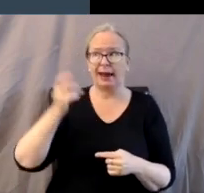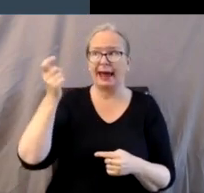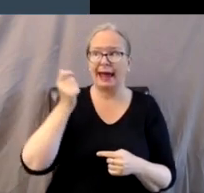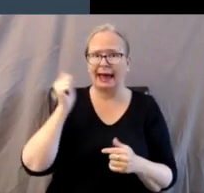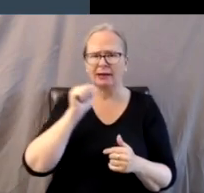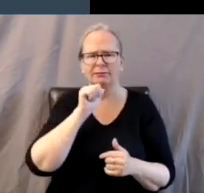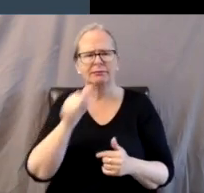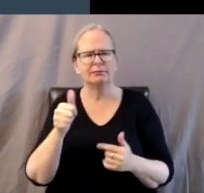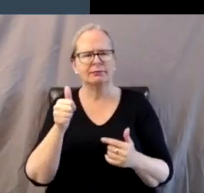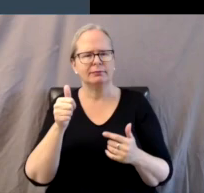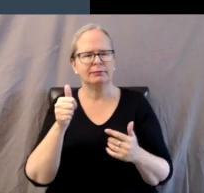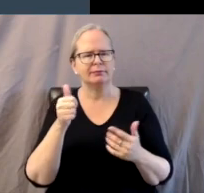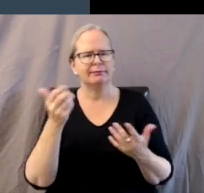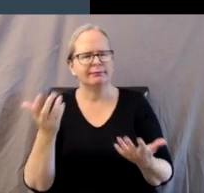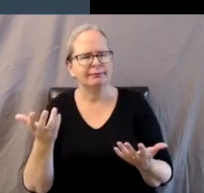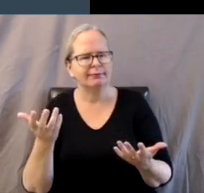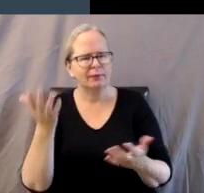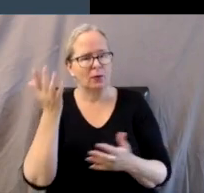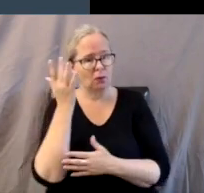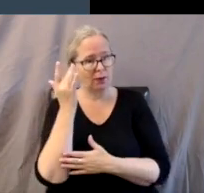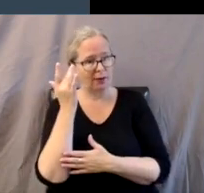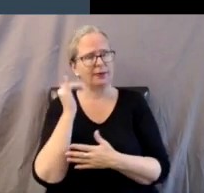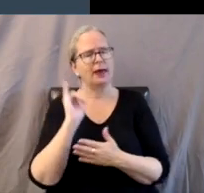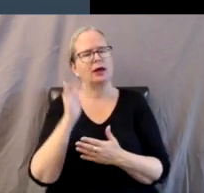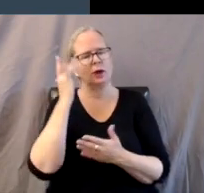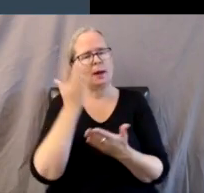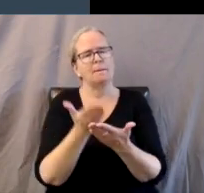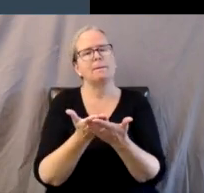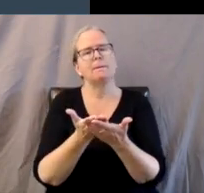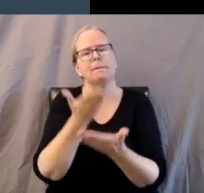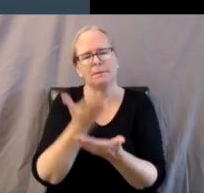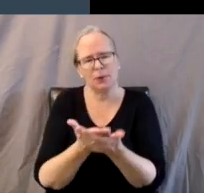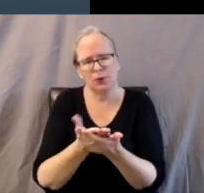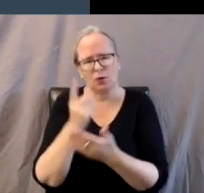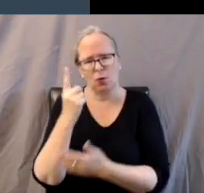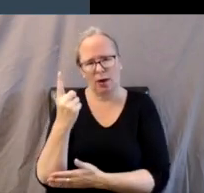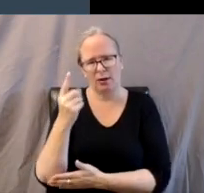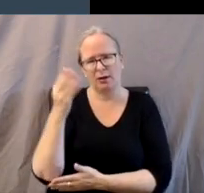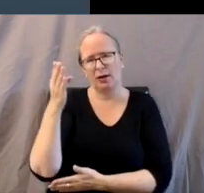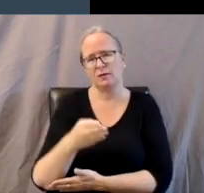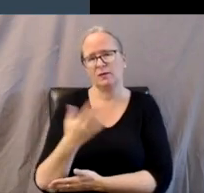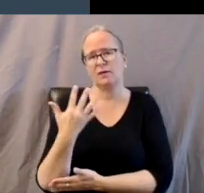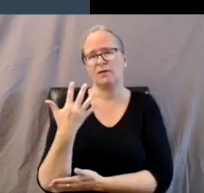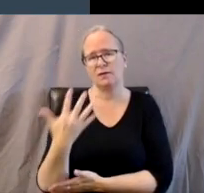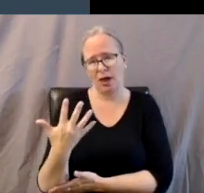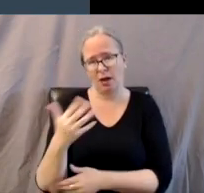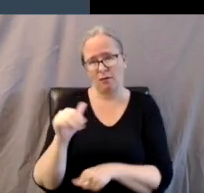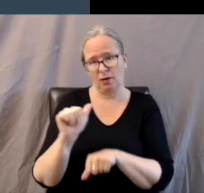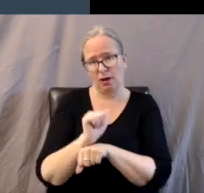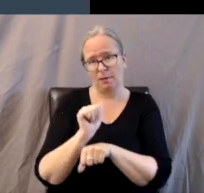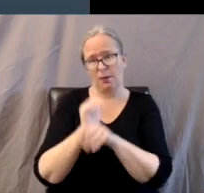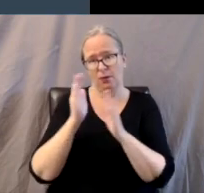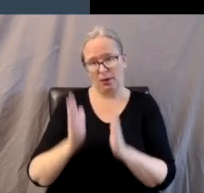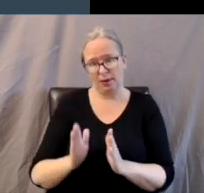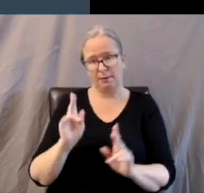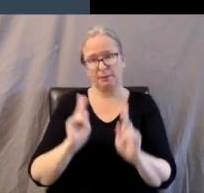1 in 5 Albertans right now work part-time, and that number has continued to grow over the past 10